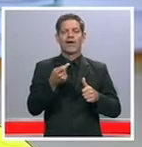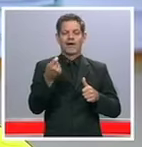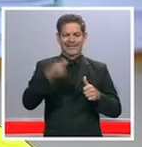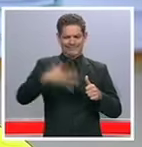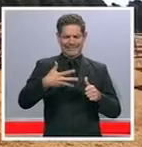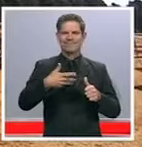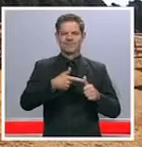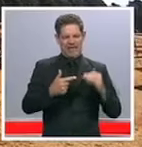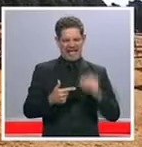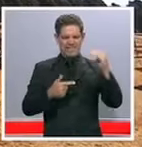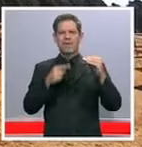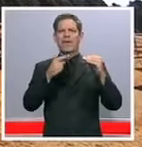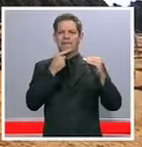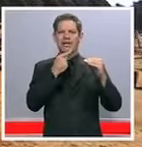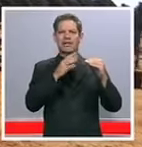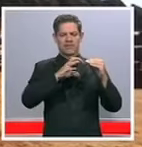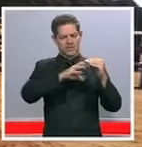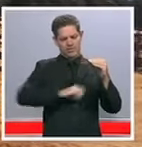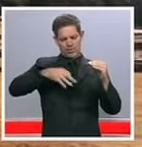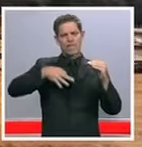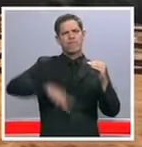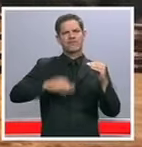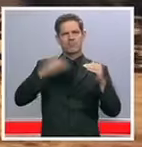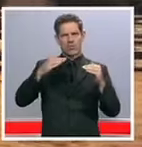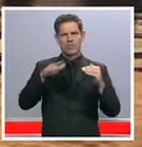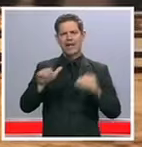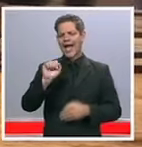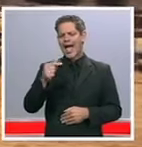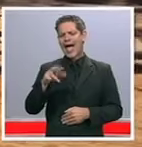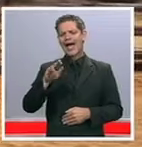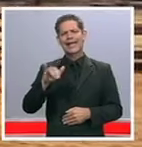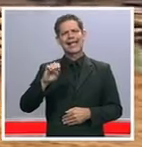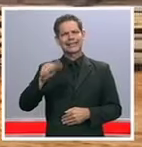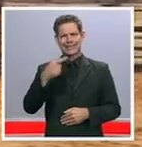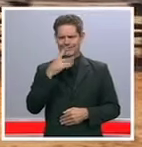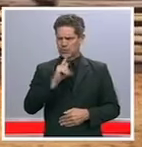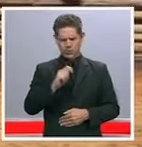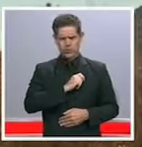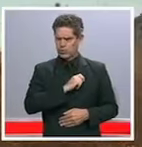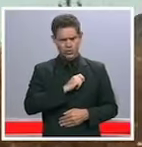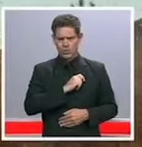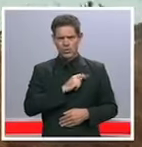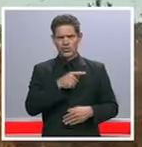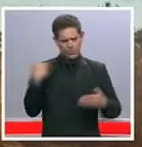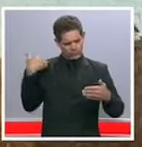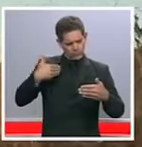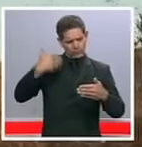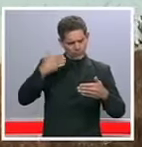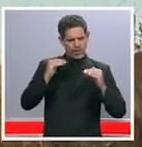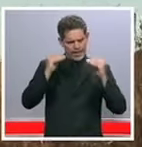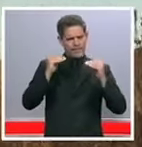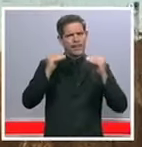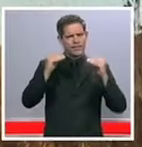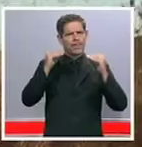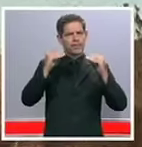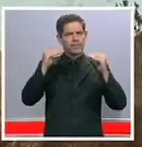of domestic maize. But AgriSA has denied COSATU's allegations, arguing the price of maize has steadily been increasing, rising